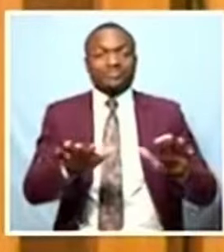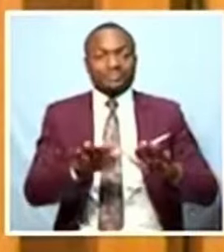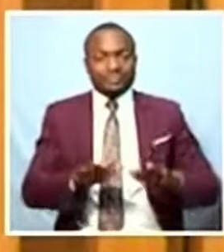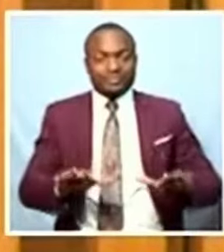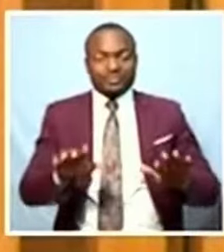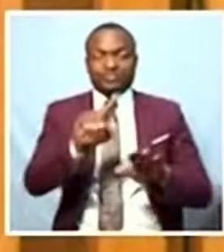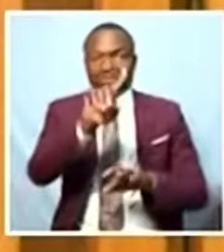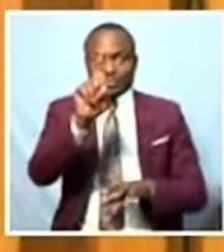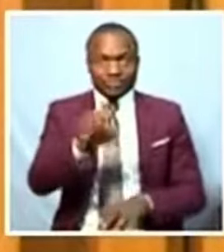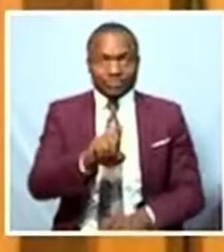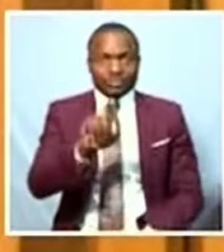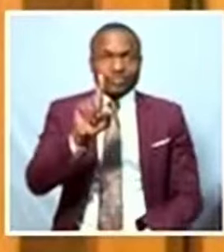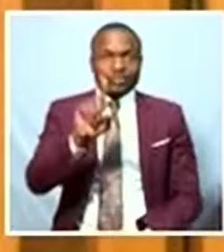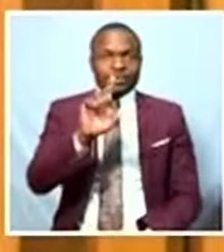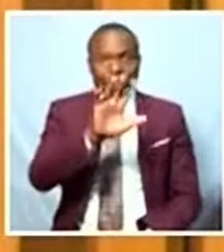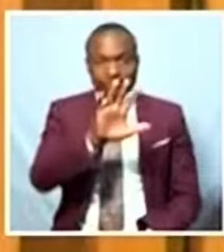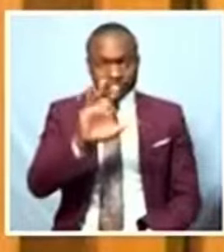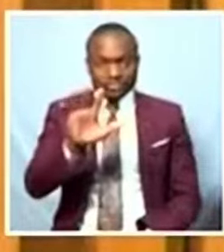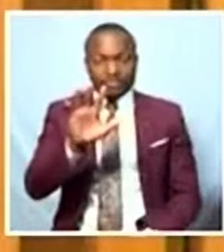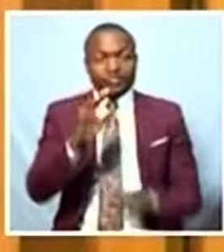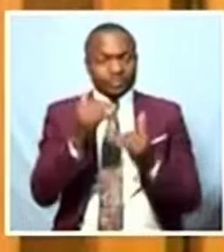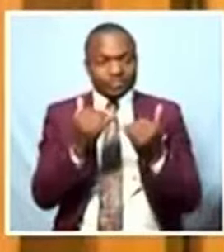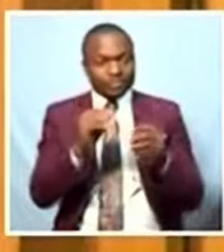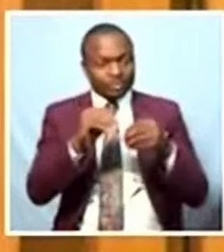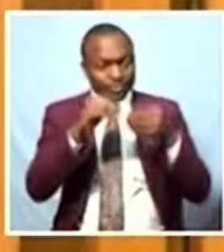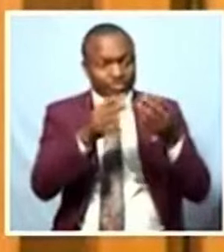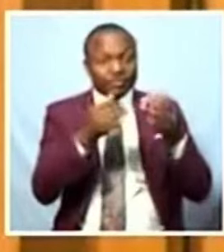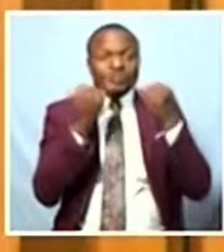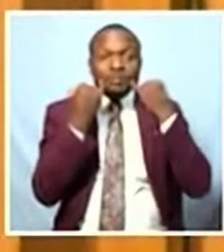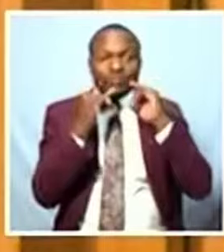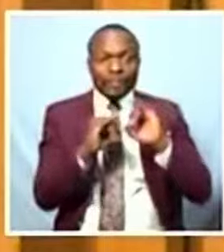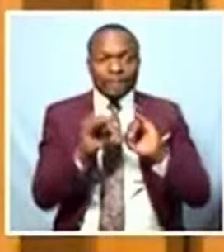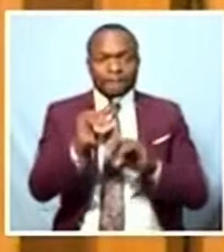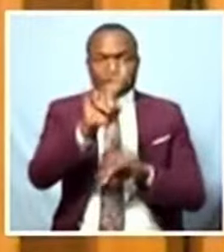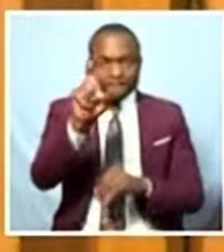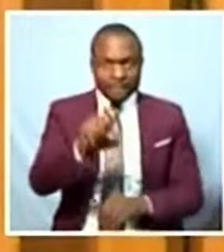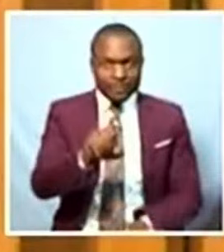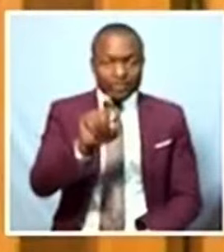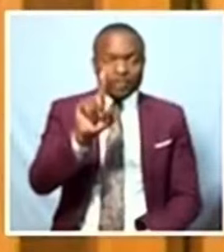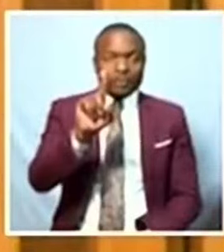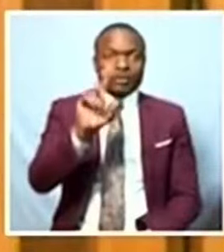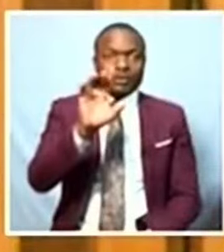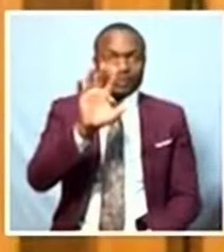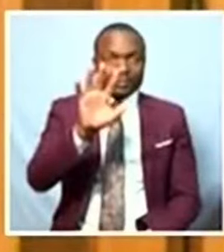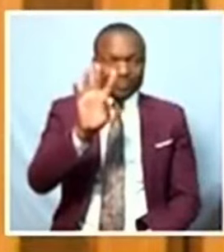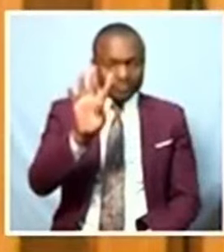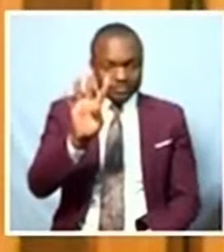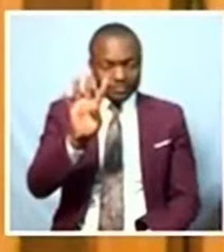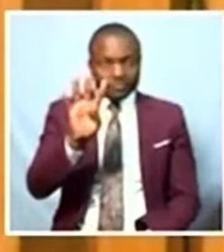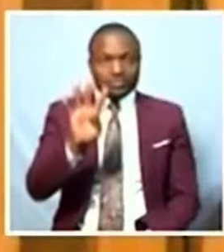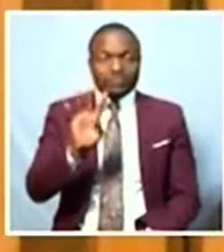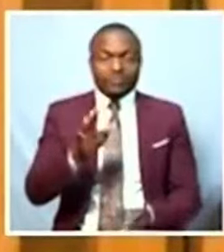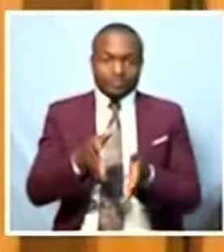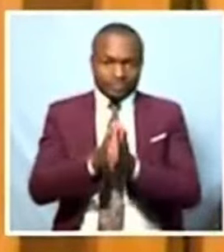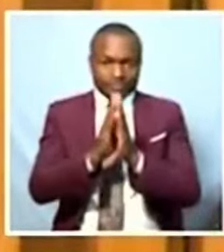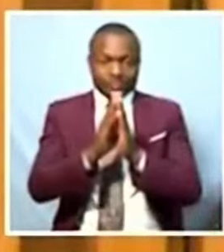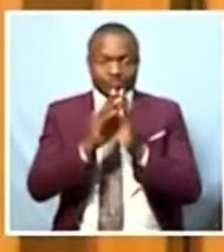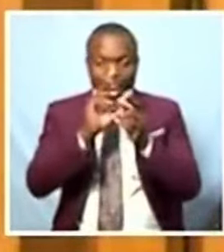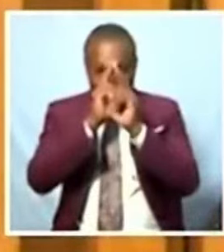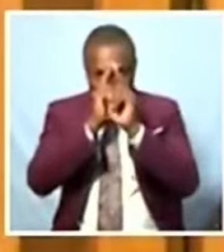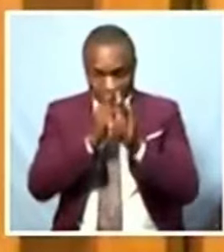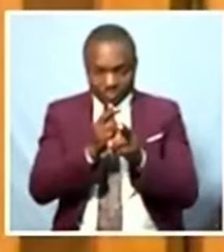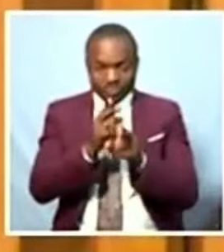question 155. And just now I gave you the details of question 154 that was asked by